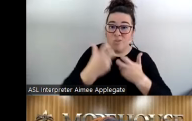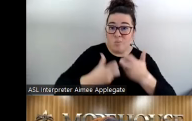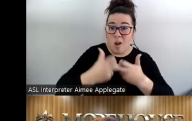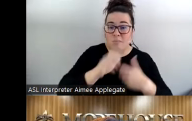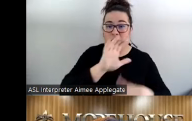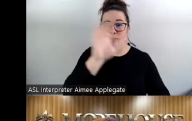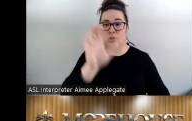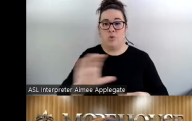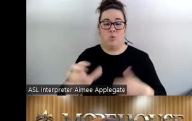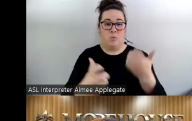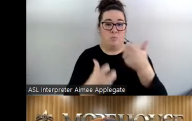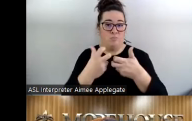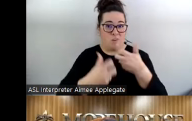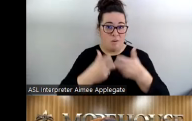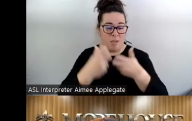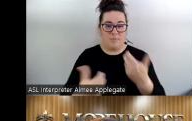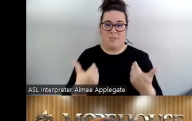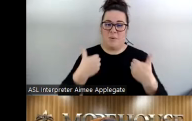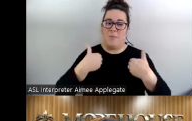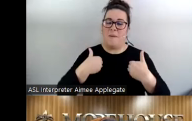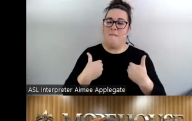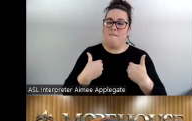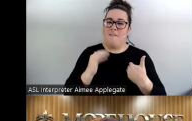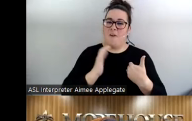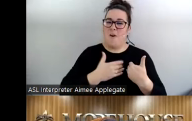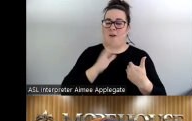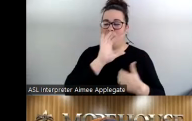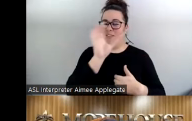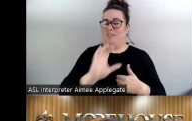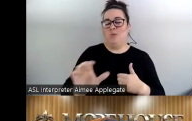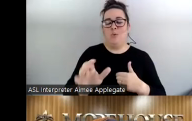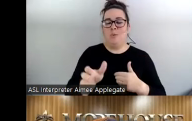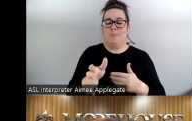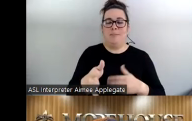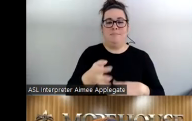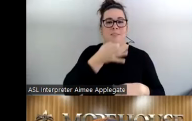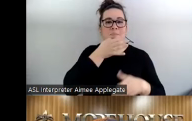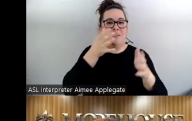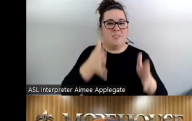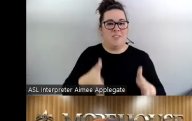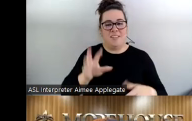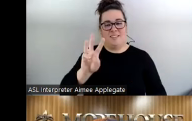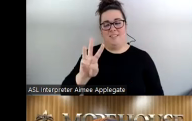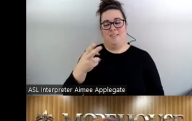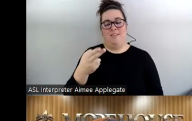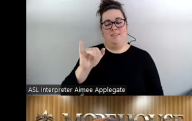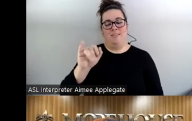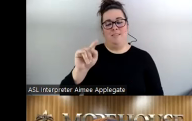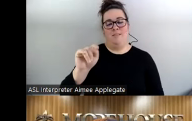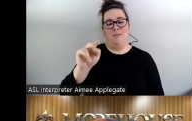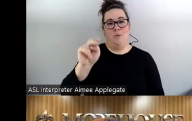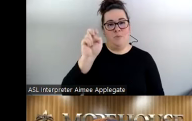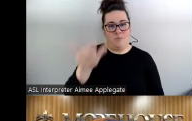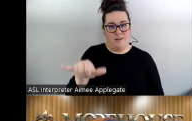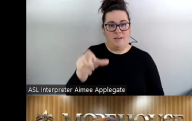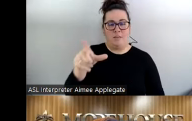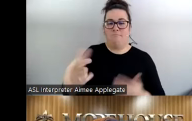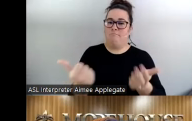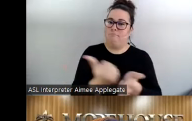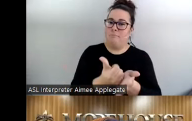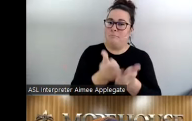we've got our Zoom guru on the line with us, and that's Whitney Lockett, and she's standing by to assist. You can chat with